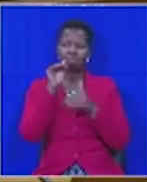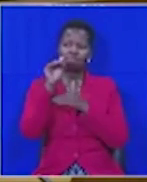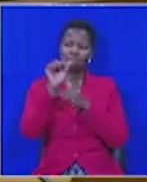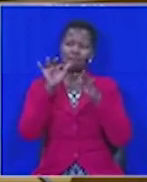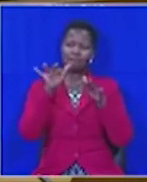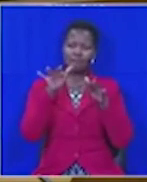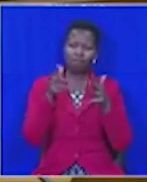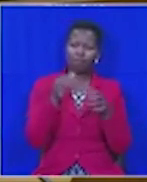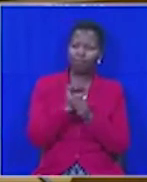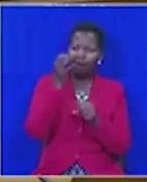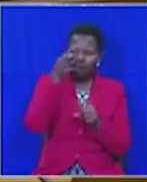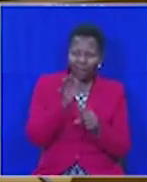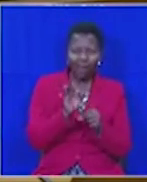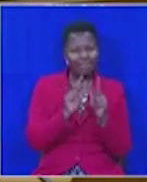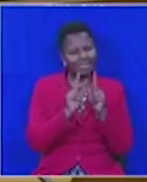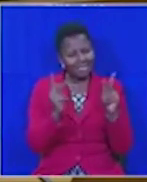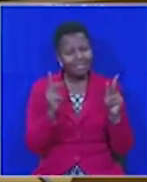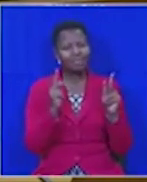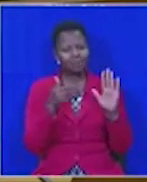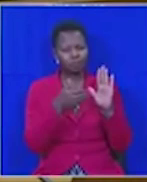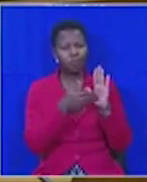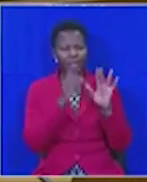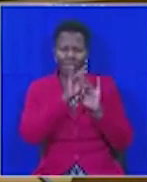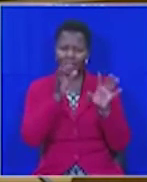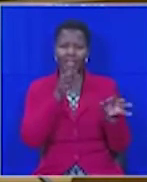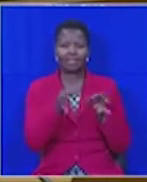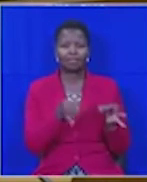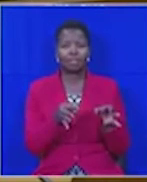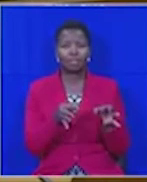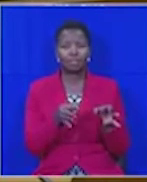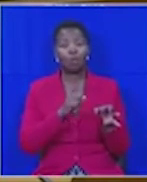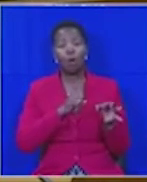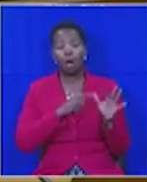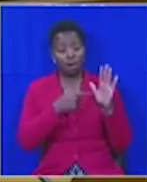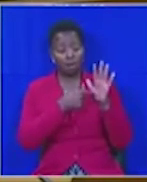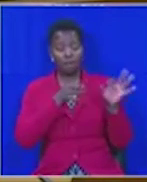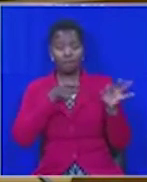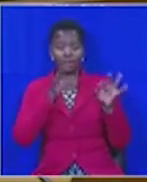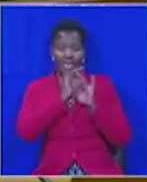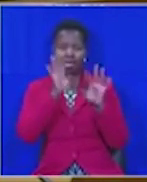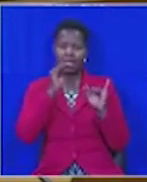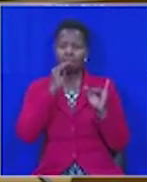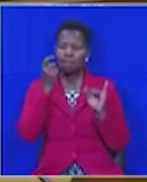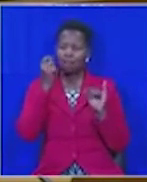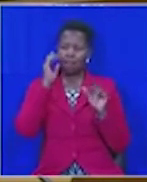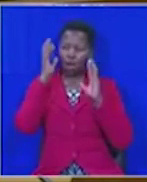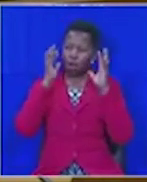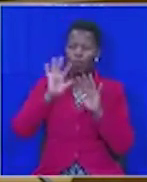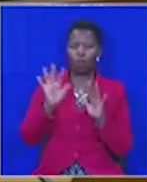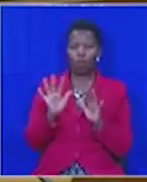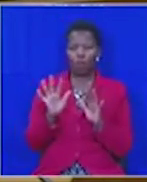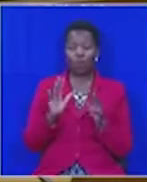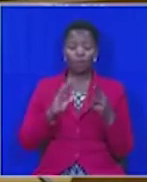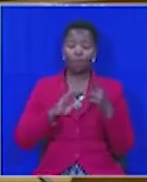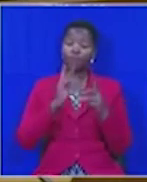public official, etc. This is done in order to avoid ambiguities and to ensure that